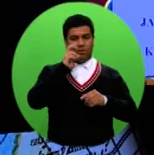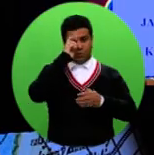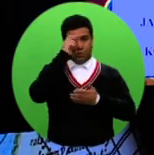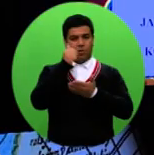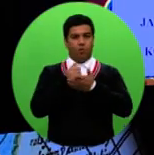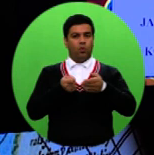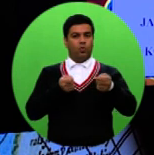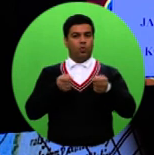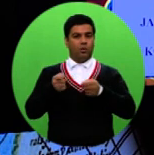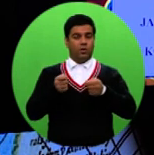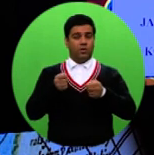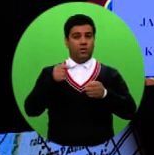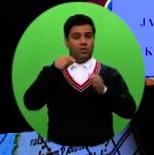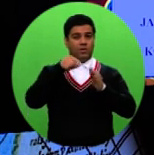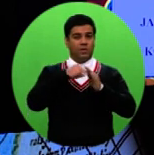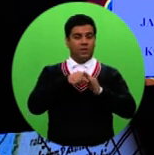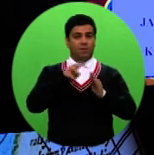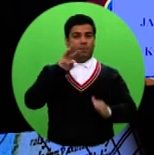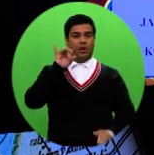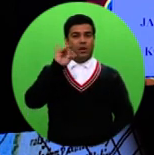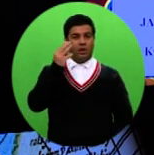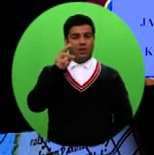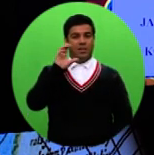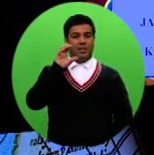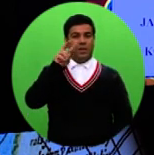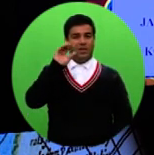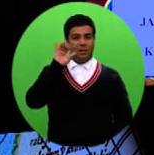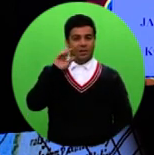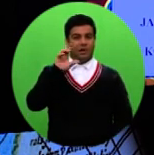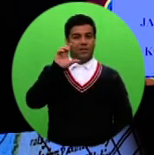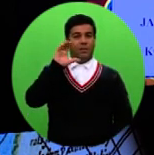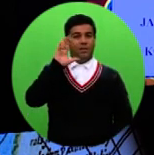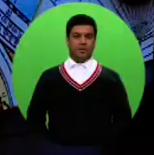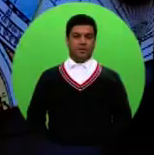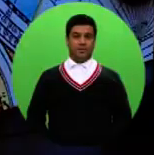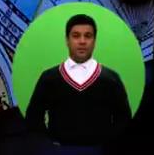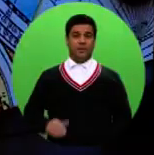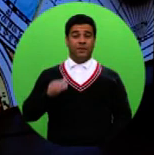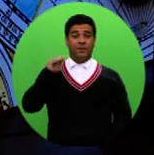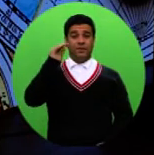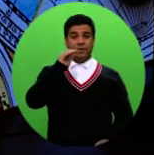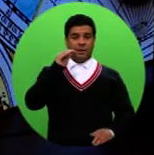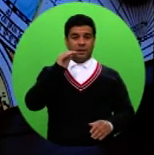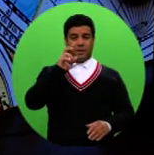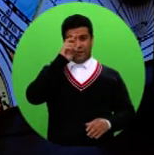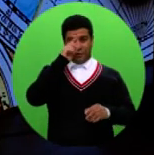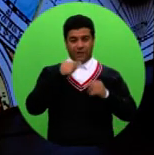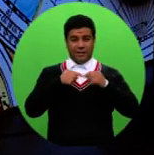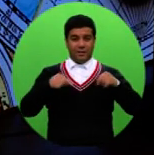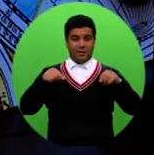hisoblanadi. Marokash, Svaziland, Lesotho davlatlari hamda federativ davlat